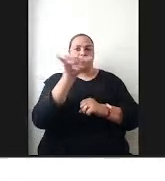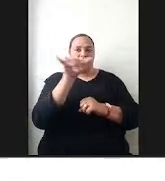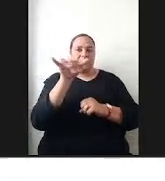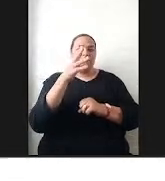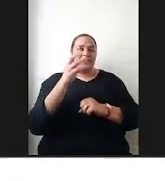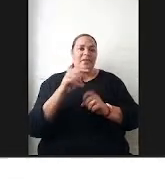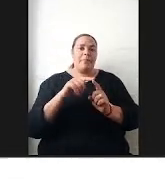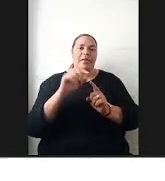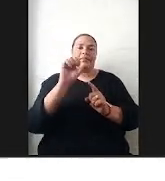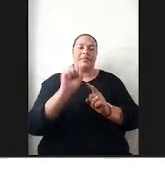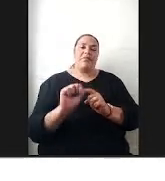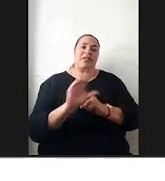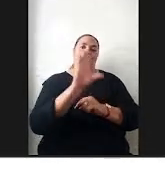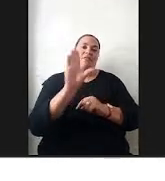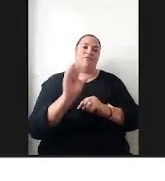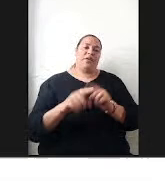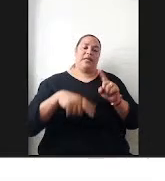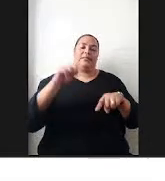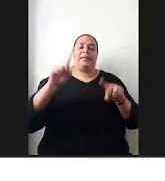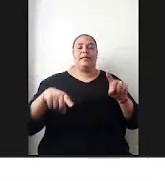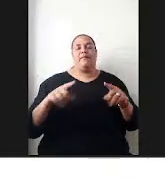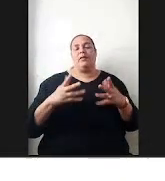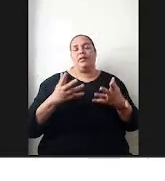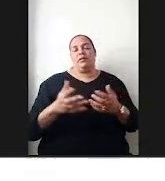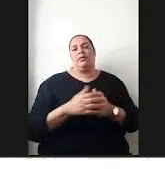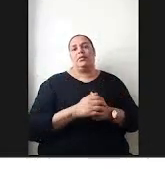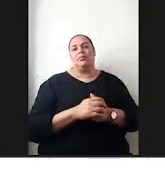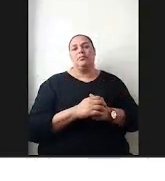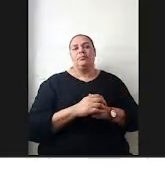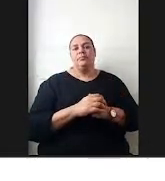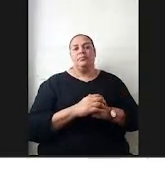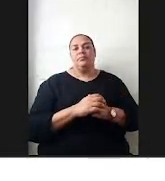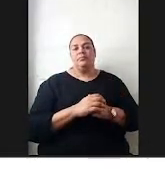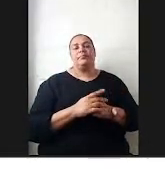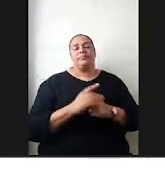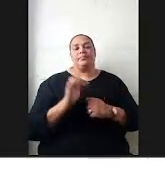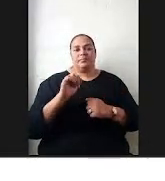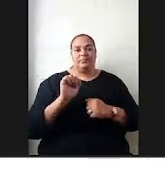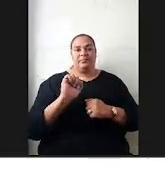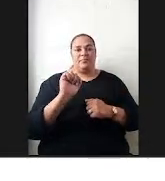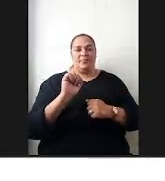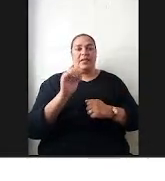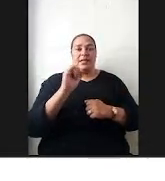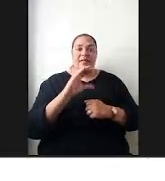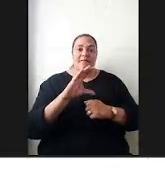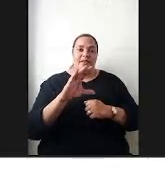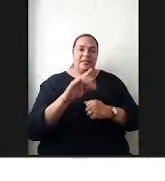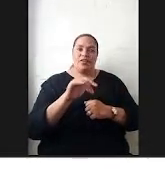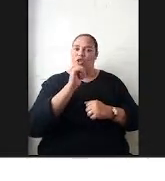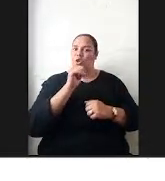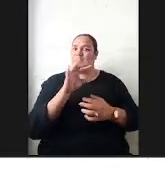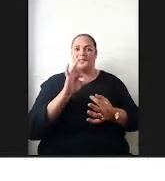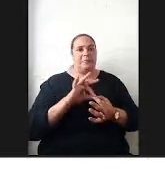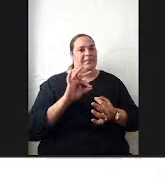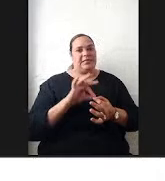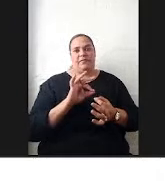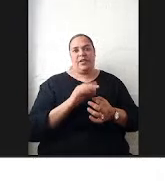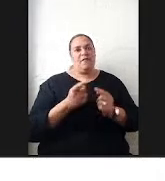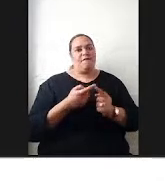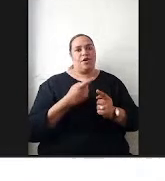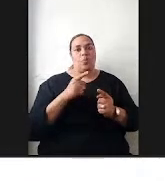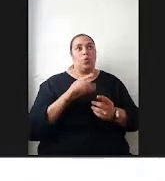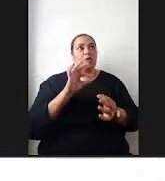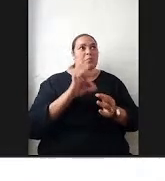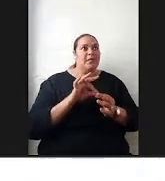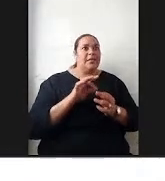Africa as a diversification. So yes, the investors are not specifically from a specific region, but a